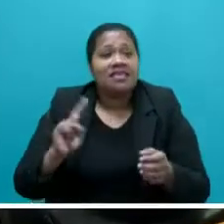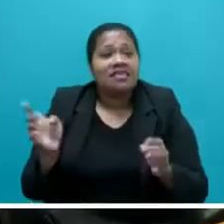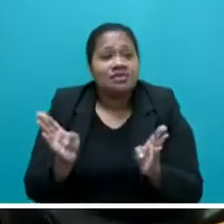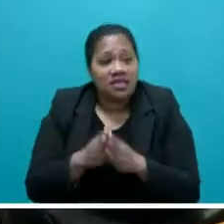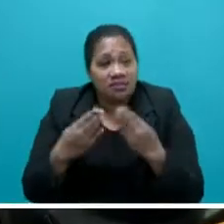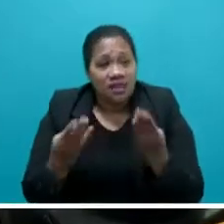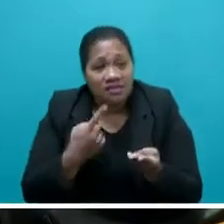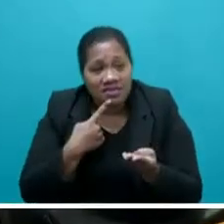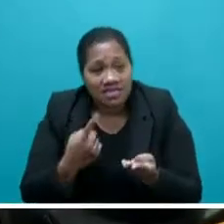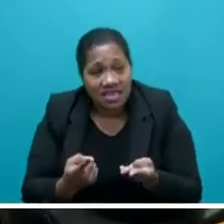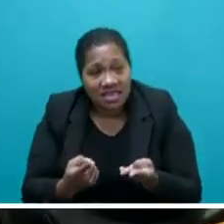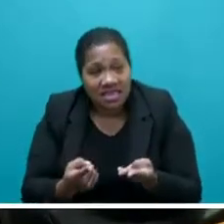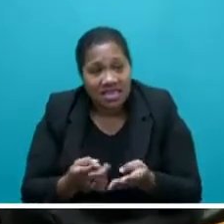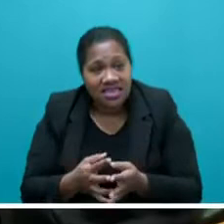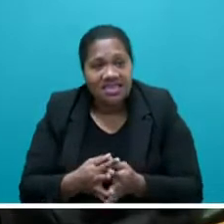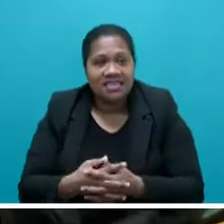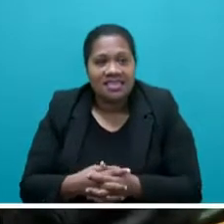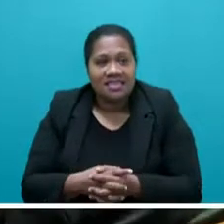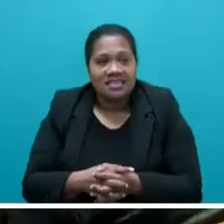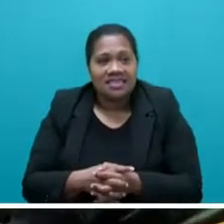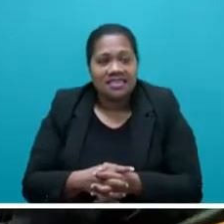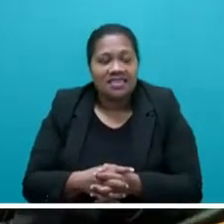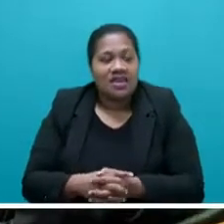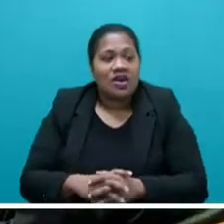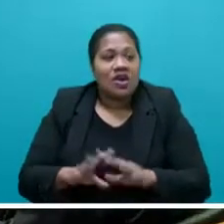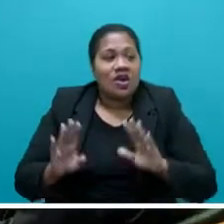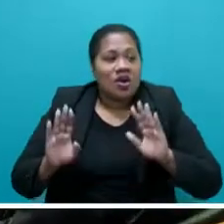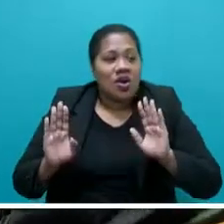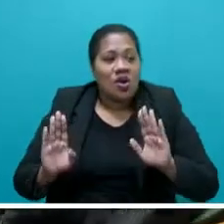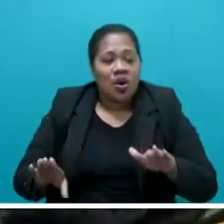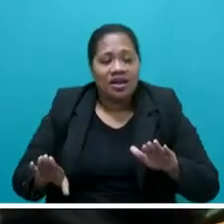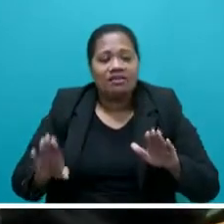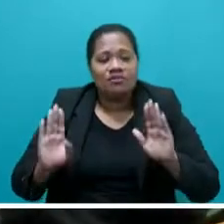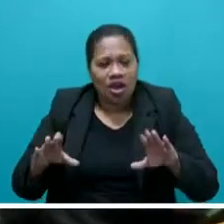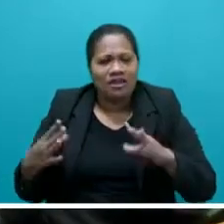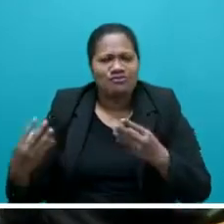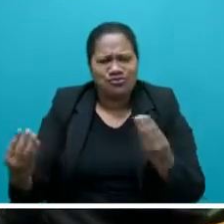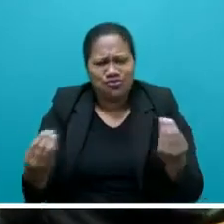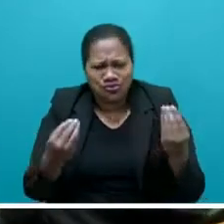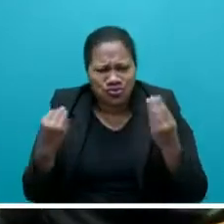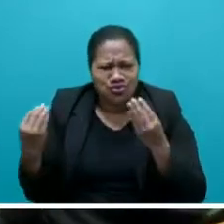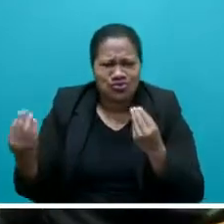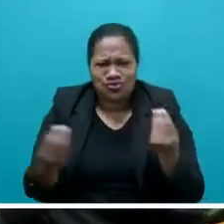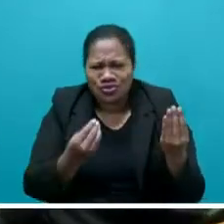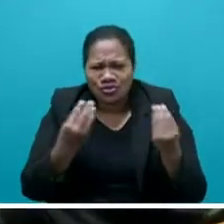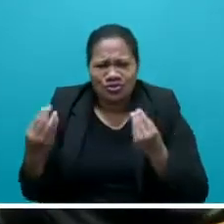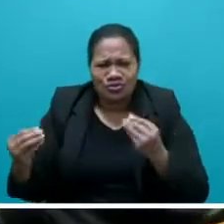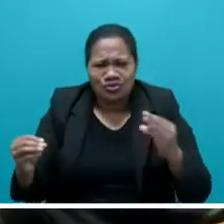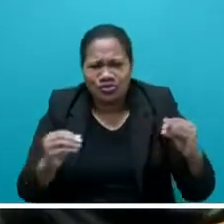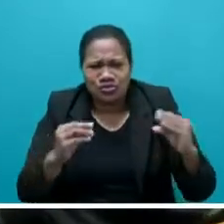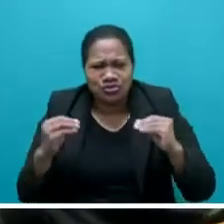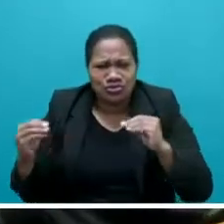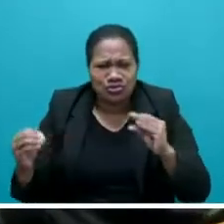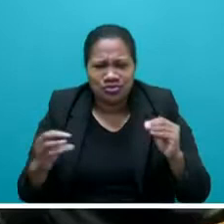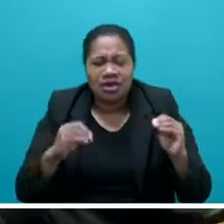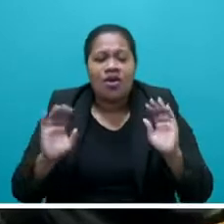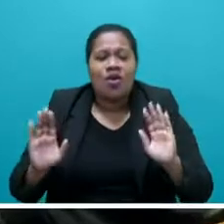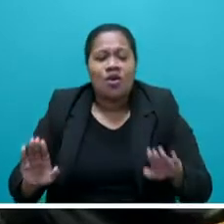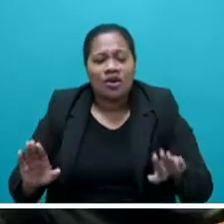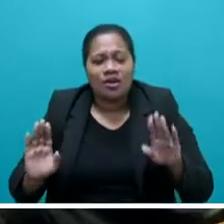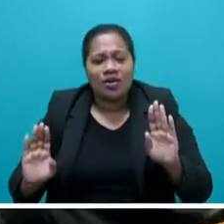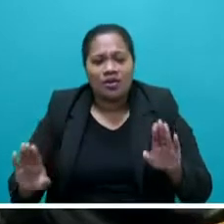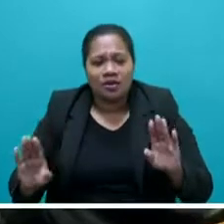Mr. Speaker, sir. Mr. Speaker, sir. They have been selective. There has been